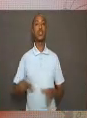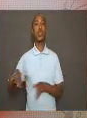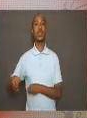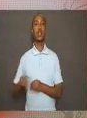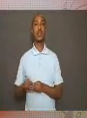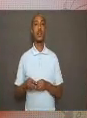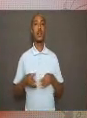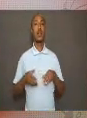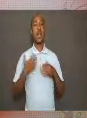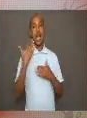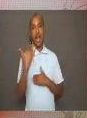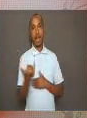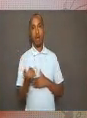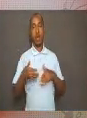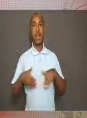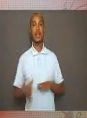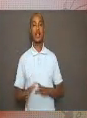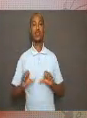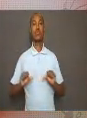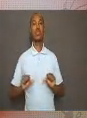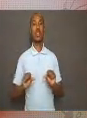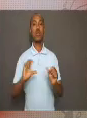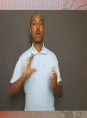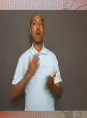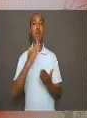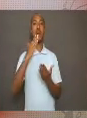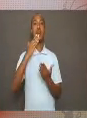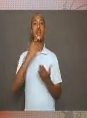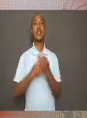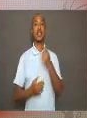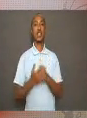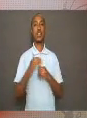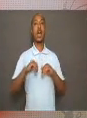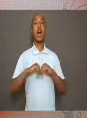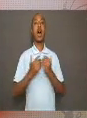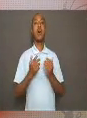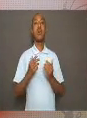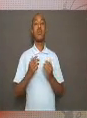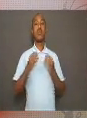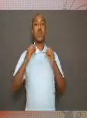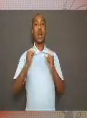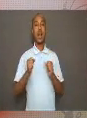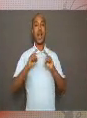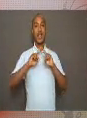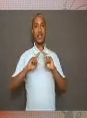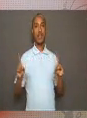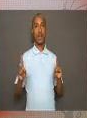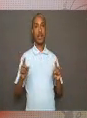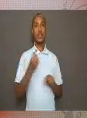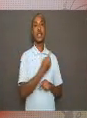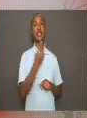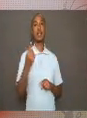Students, now let us continue our discussion on how we can identify